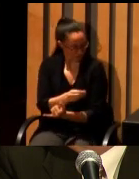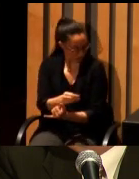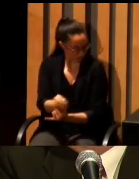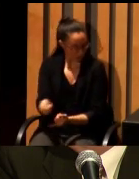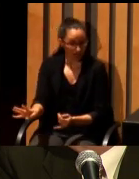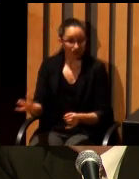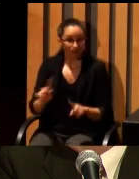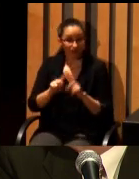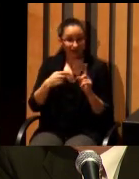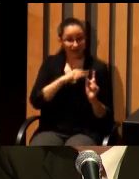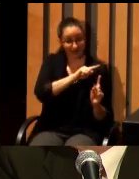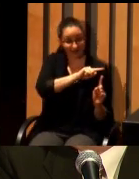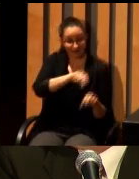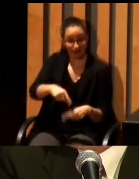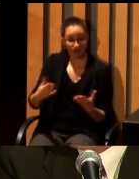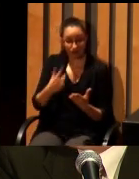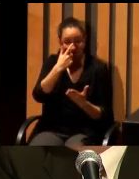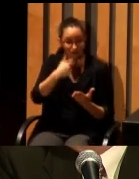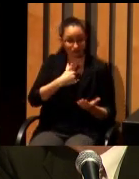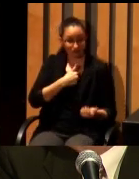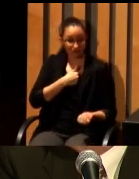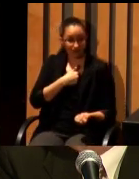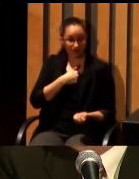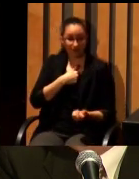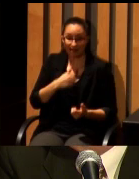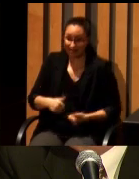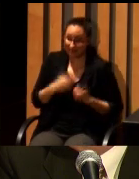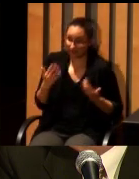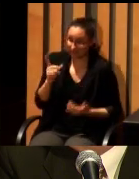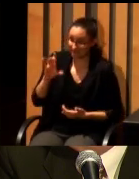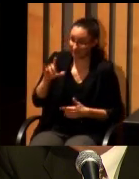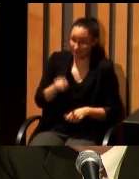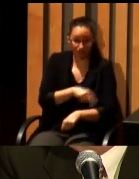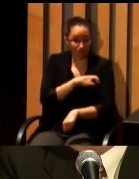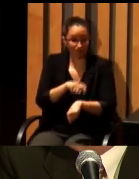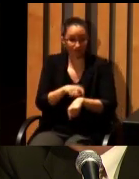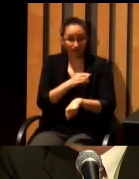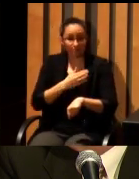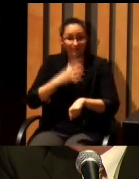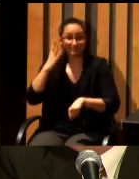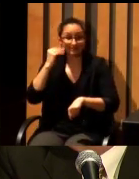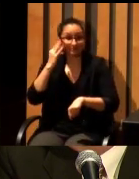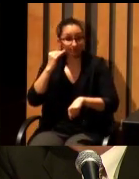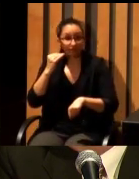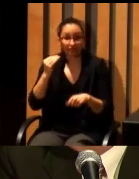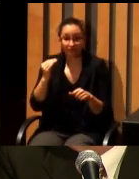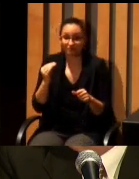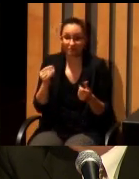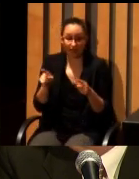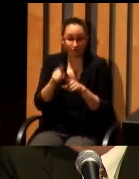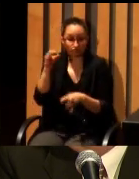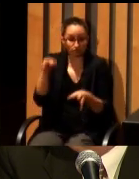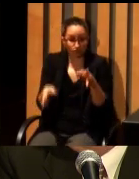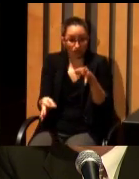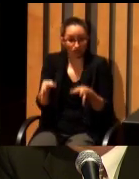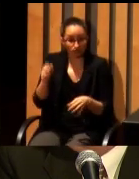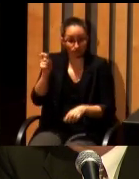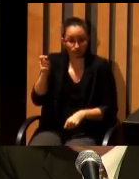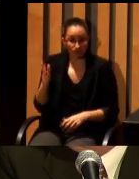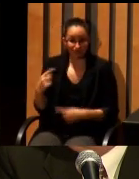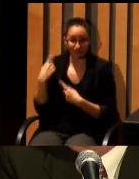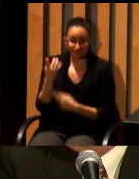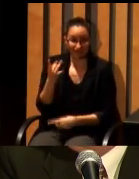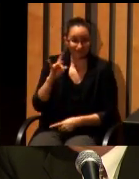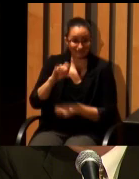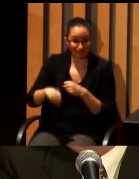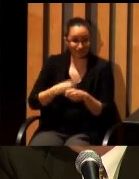a longtime resident of the District of Columbia, and my experiences as a judge on our local trial court for the past 18 years